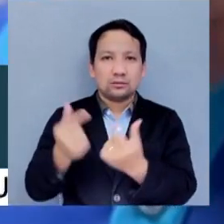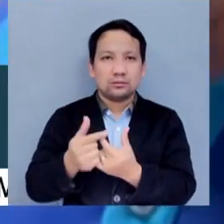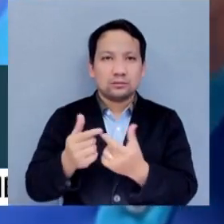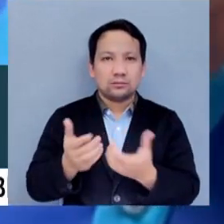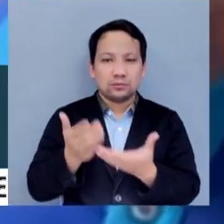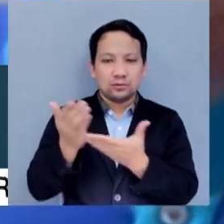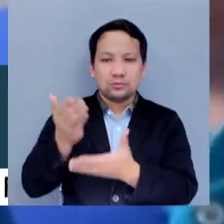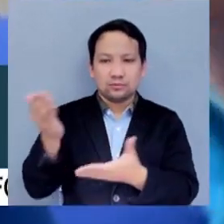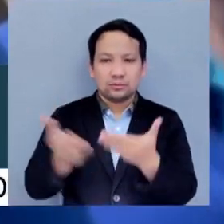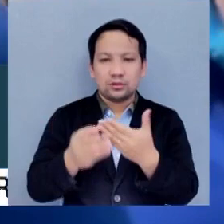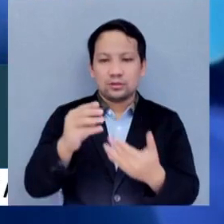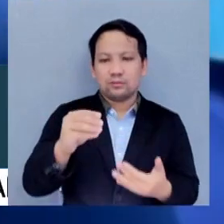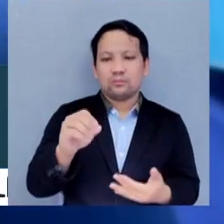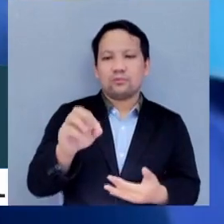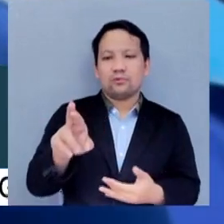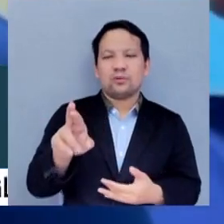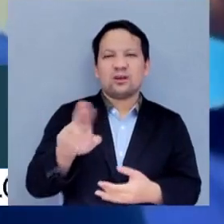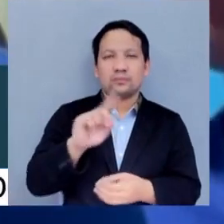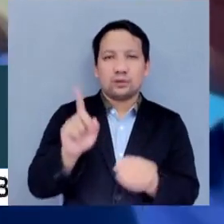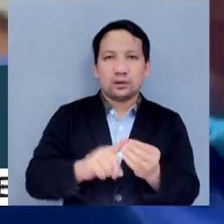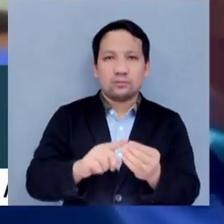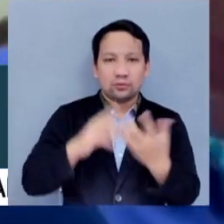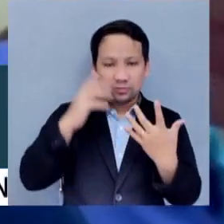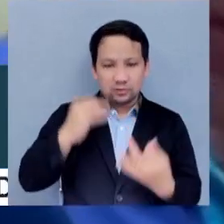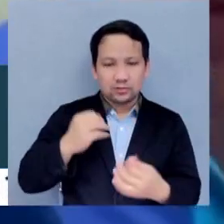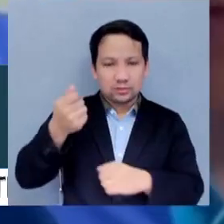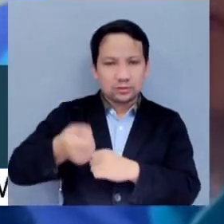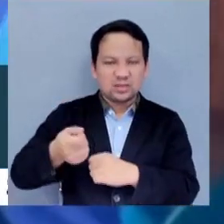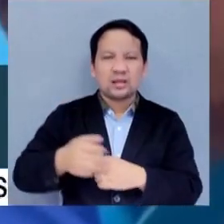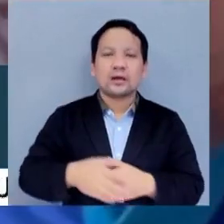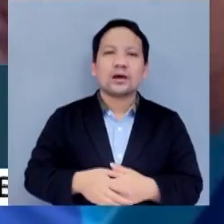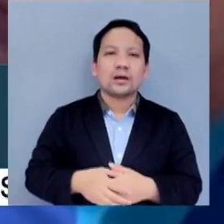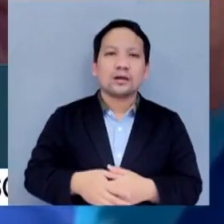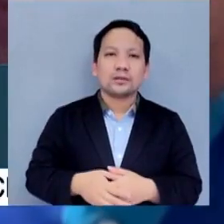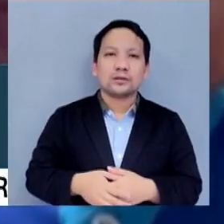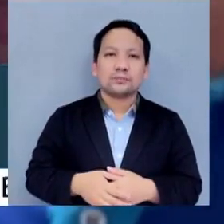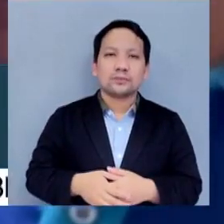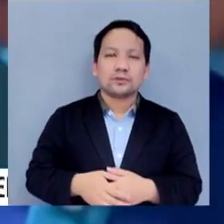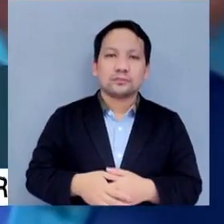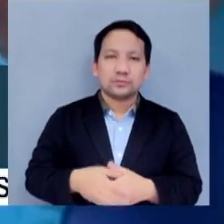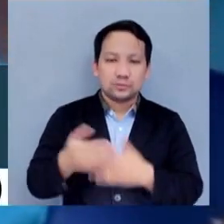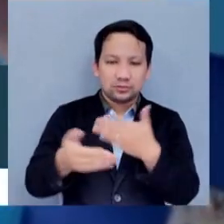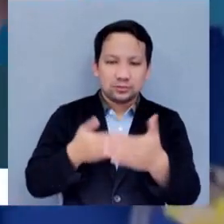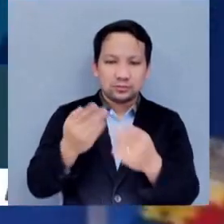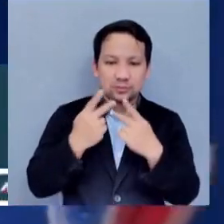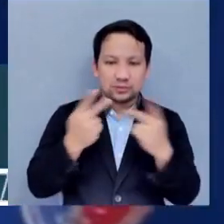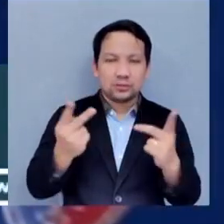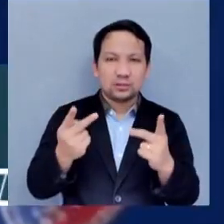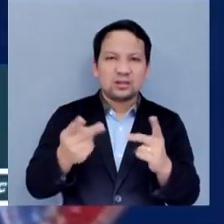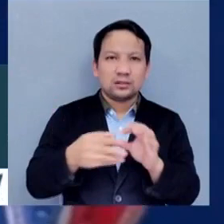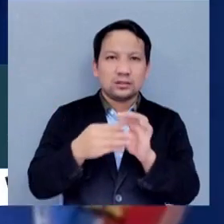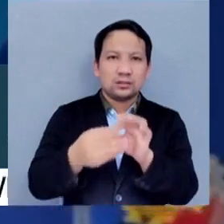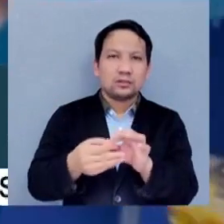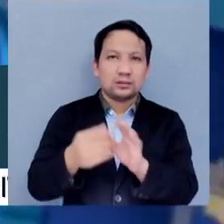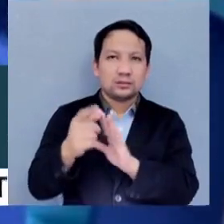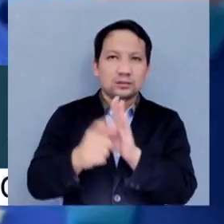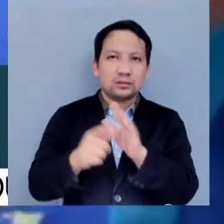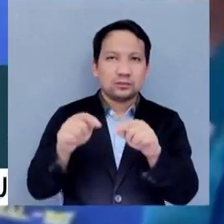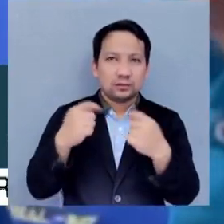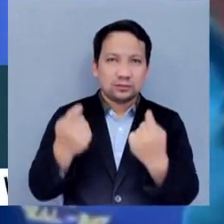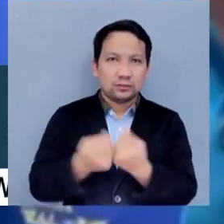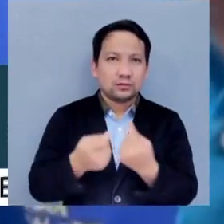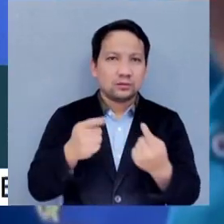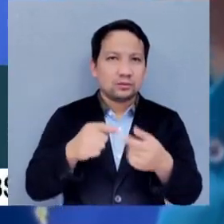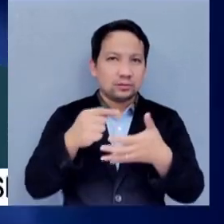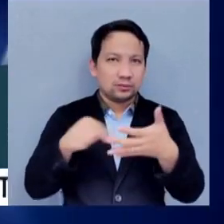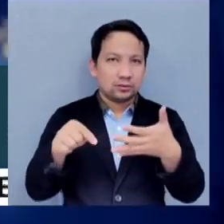for reconsideration regarding the said case, as they feel that there was a trial by publicity. The legal team of Evangelista reiterated that with the